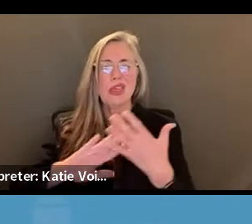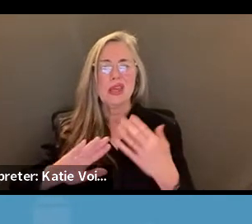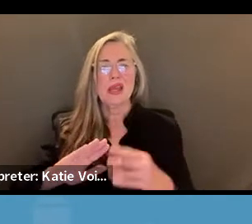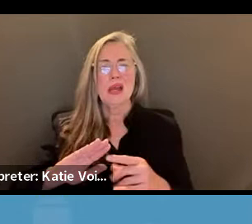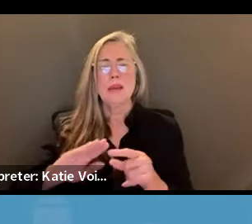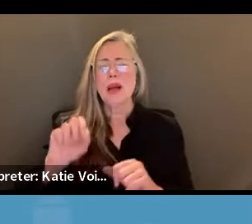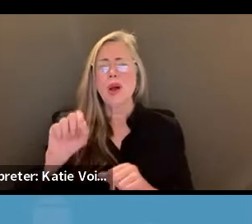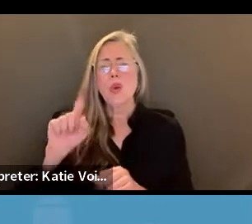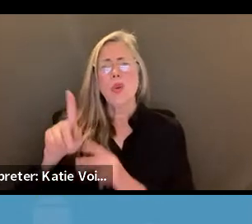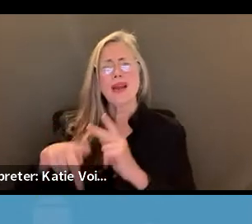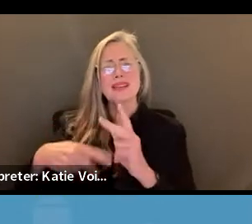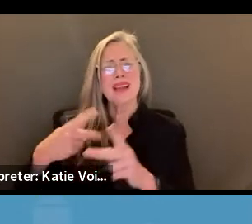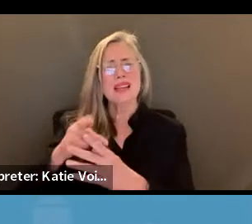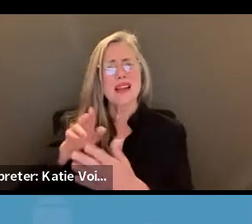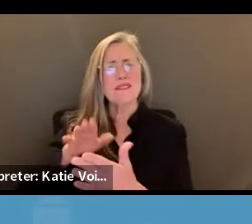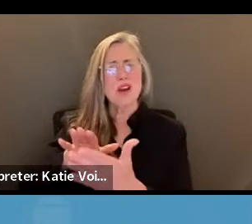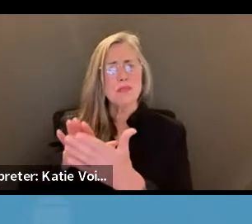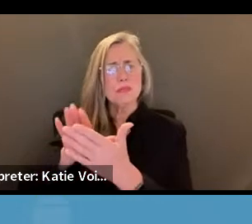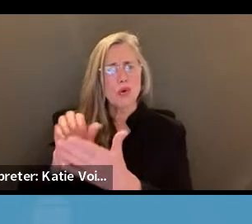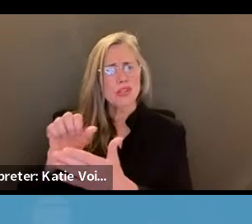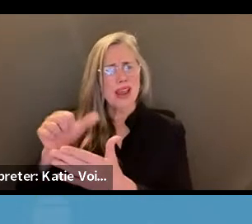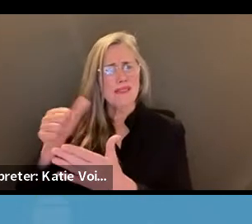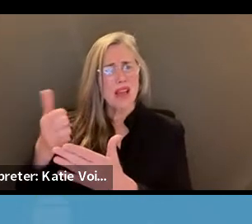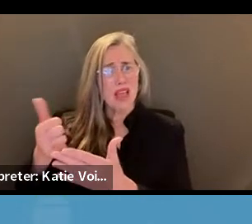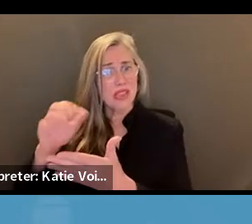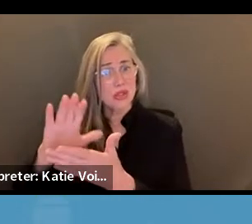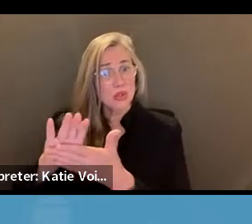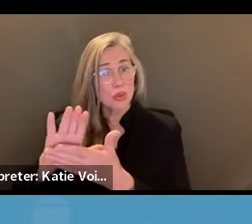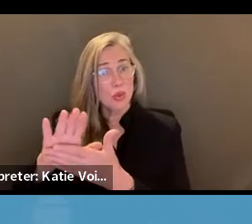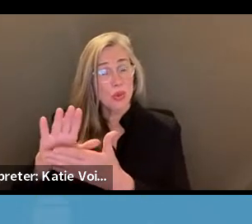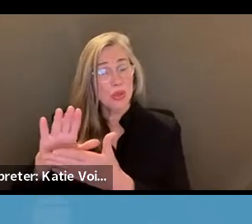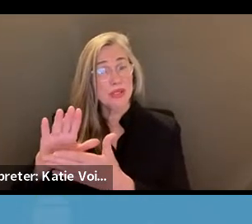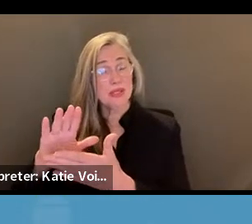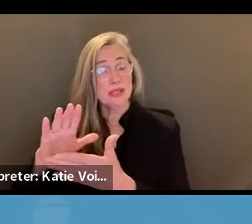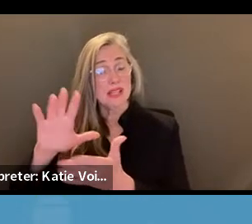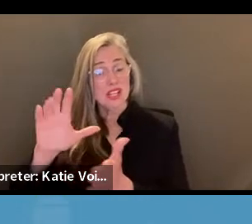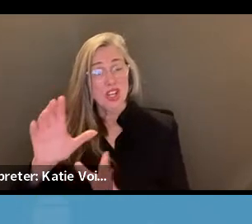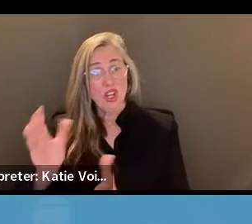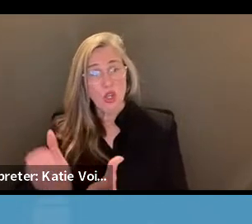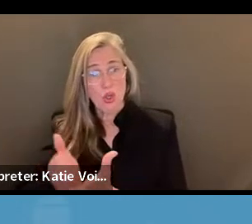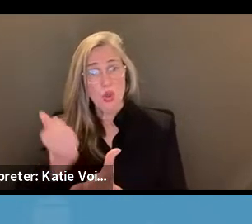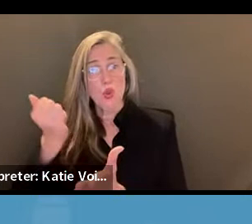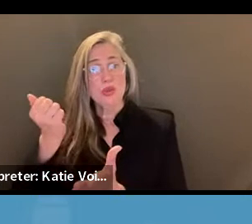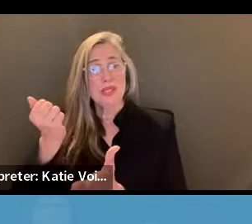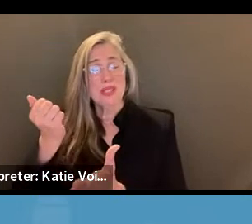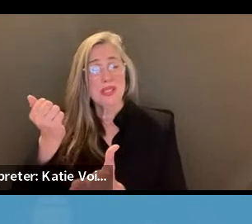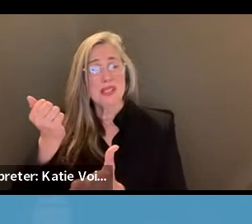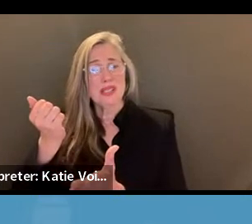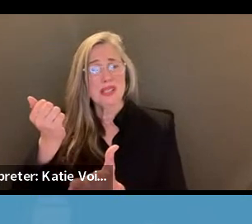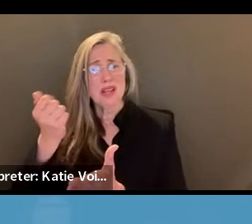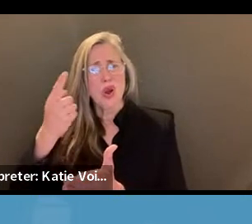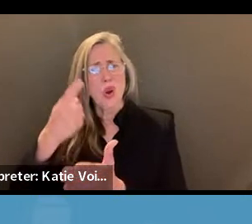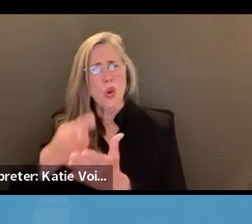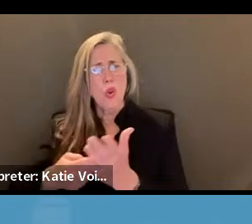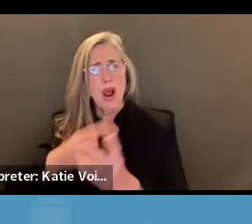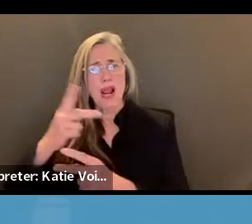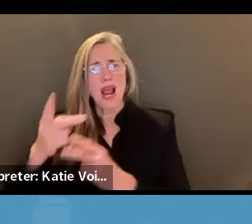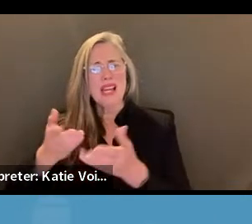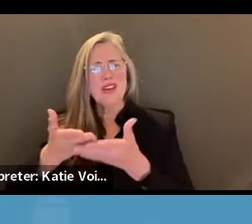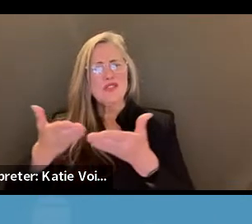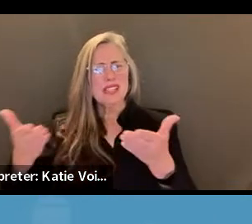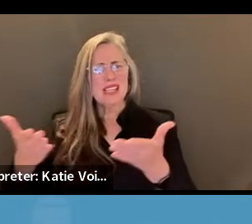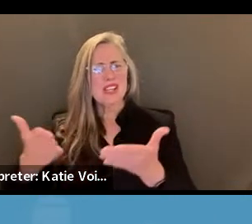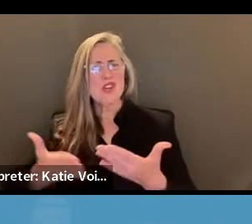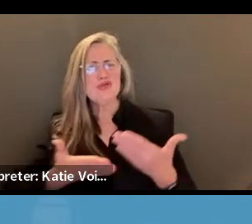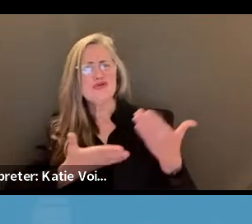what sort of approaches have other schools used to provide, and what other resources are out there to